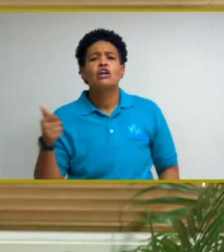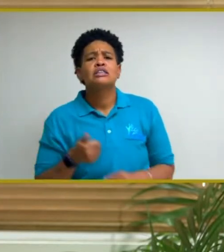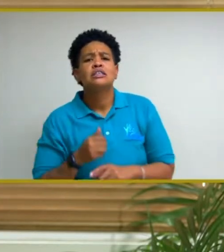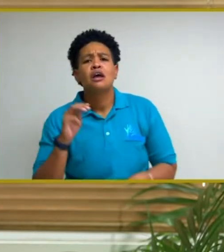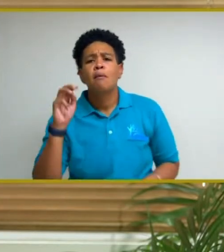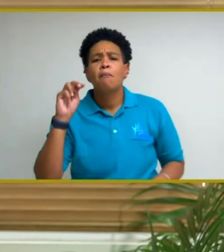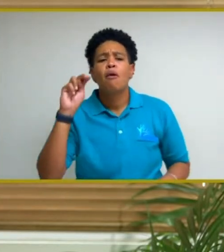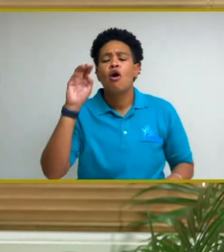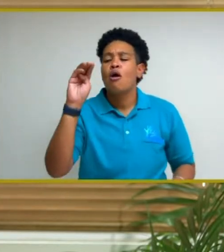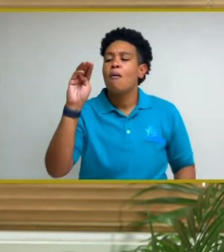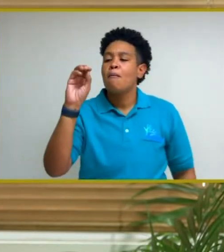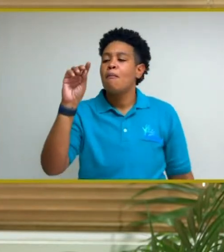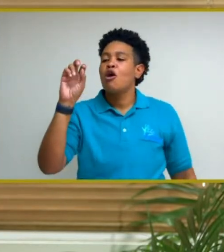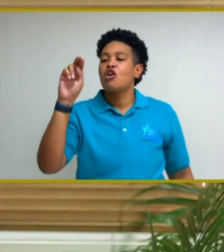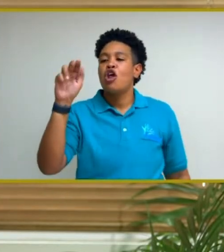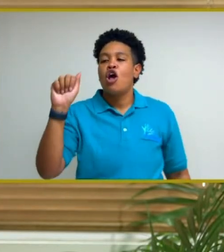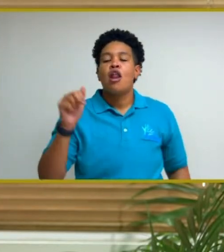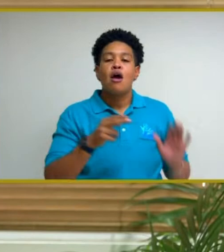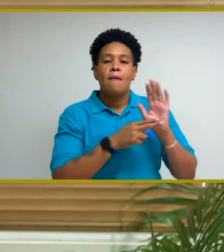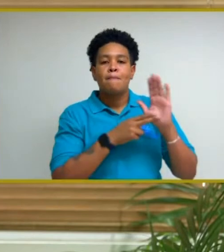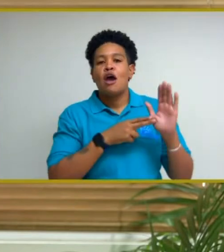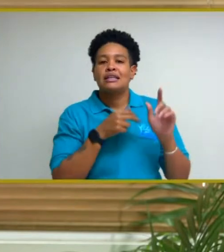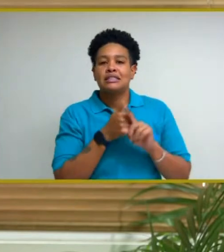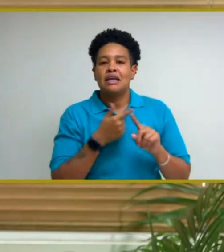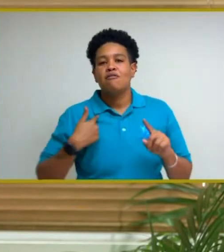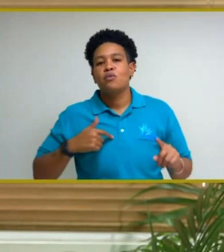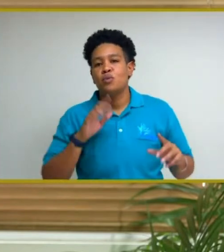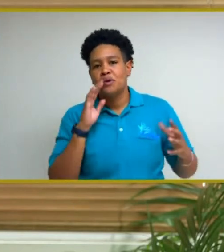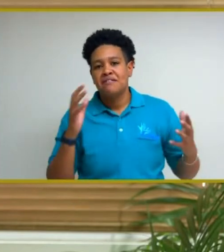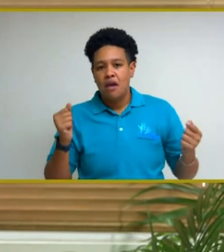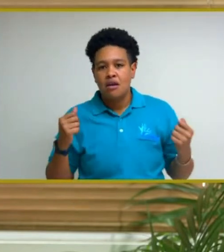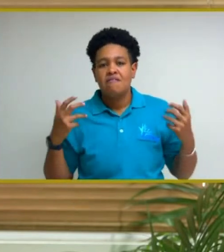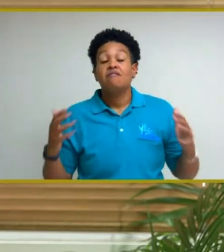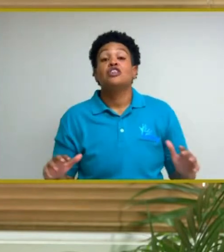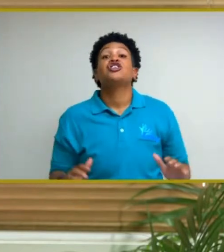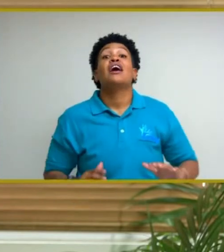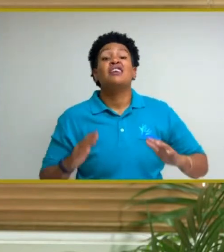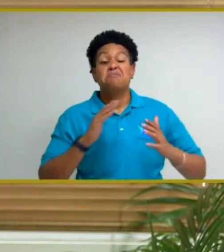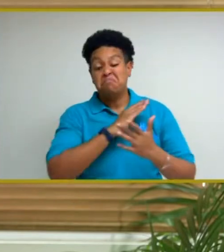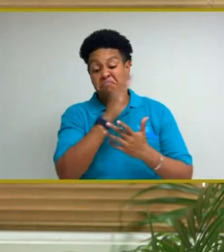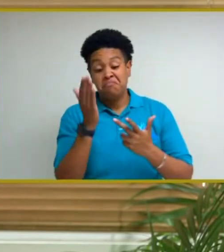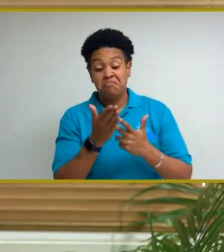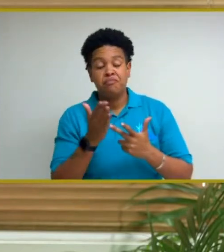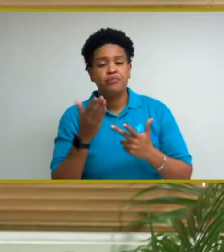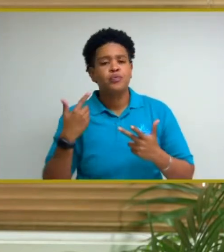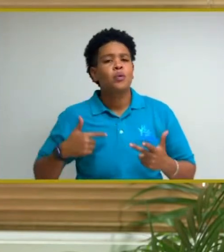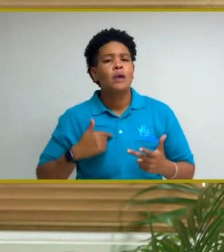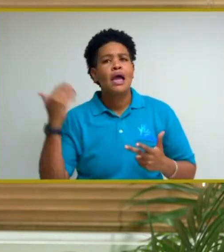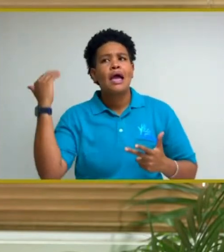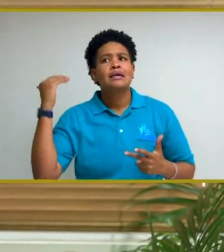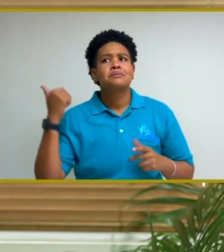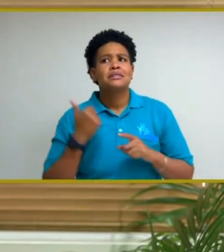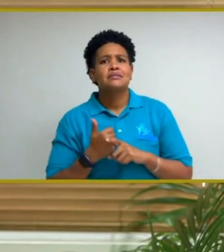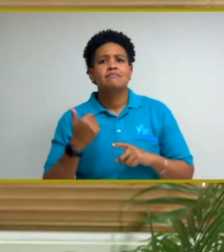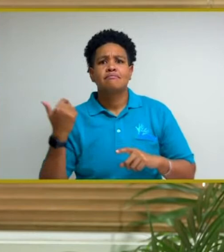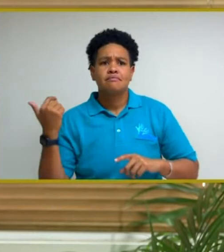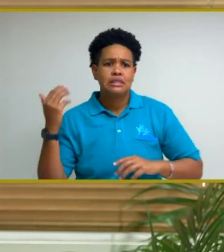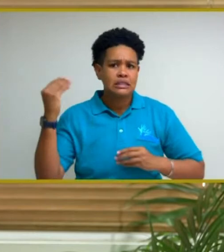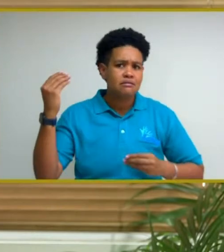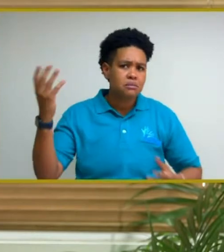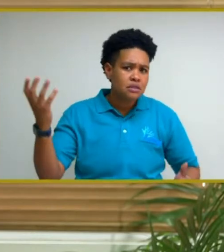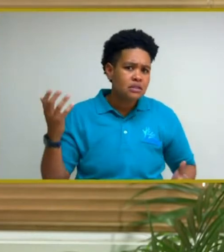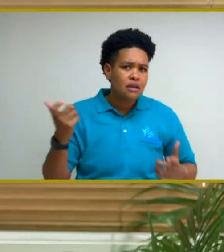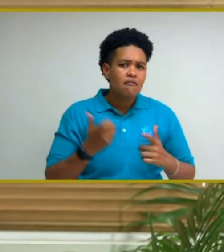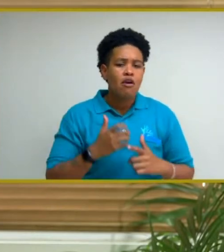Moderna branded that we would have gotten. And then we anticipate, based on information we've received